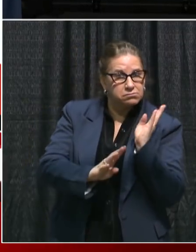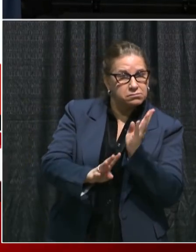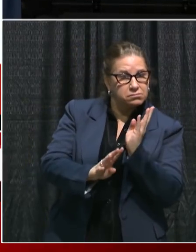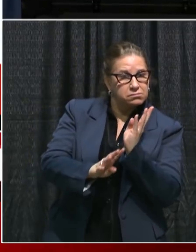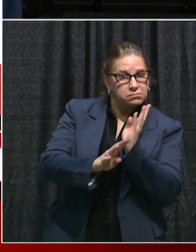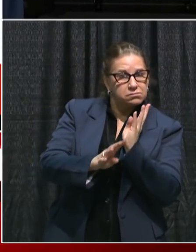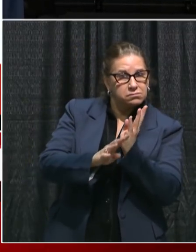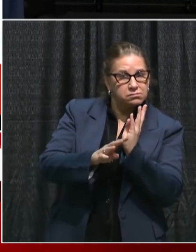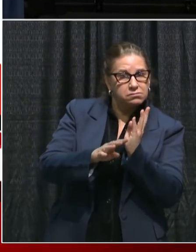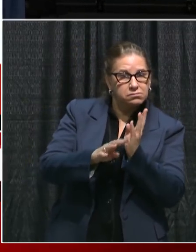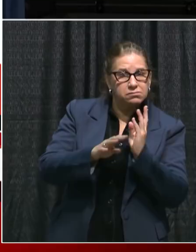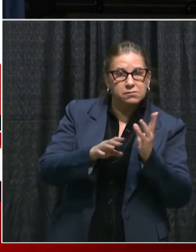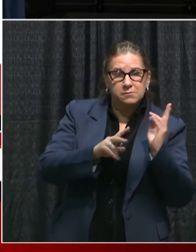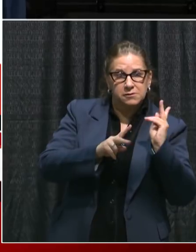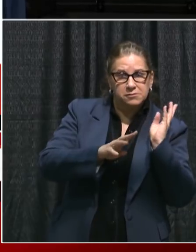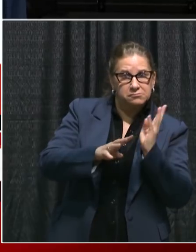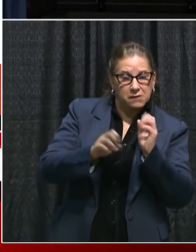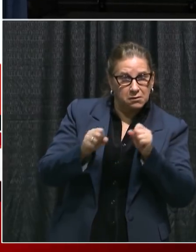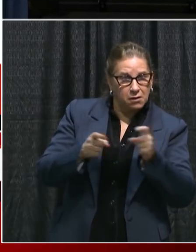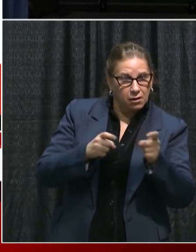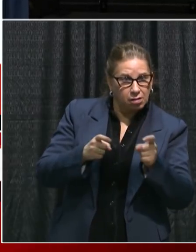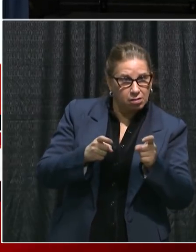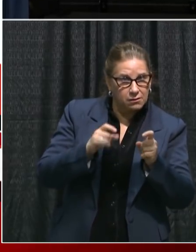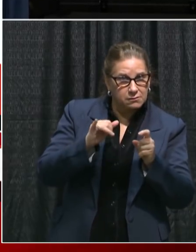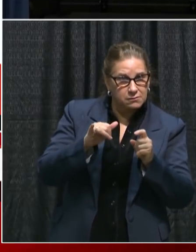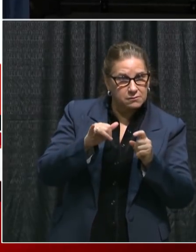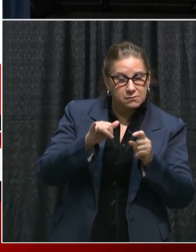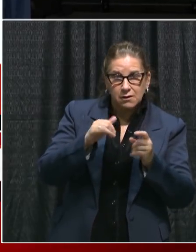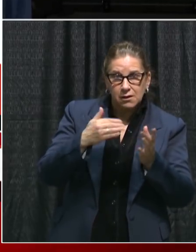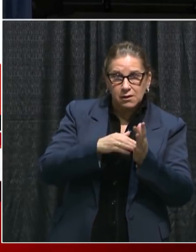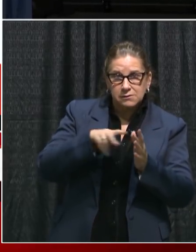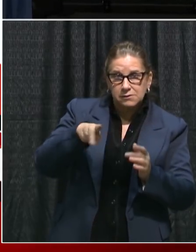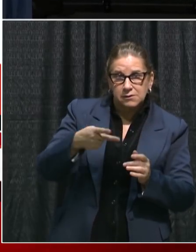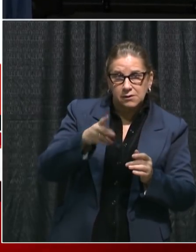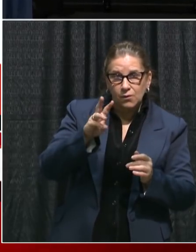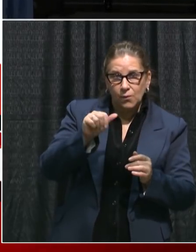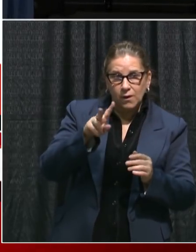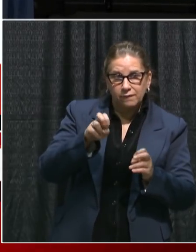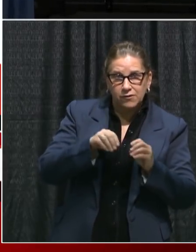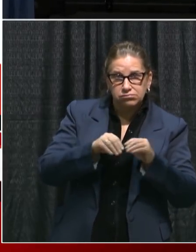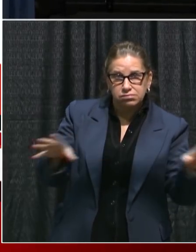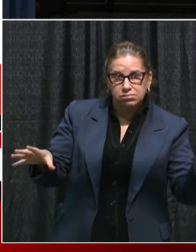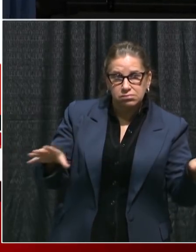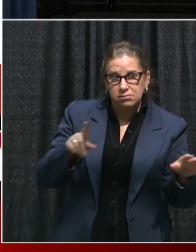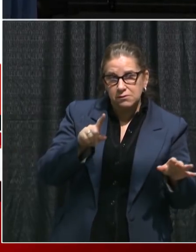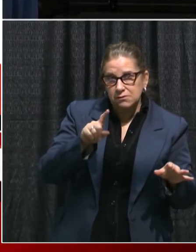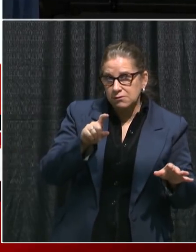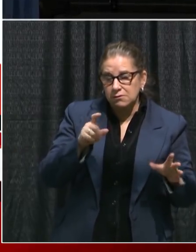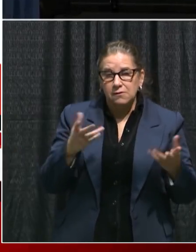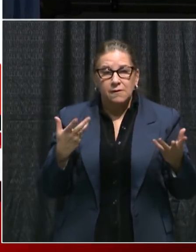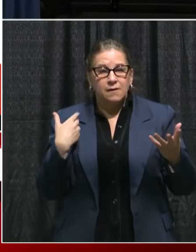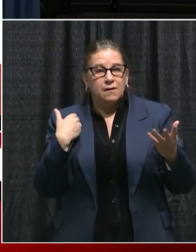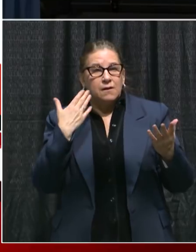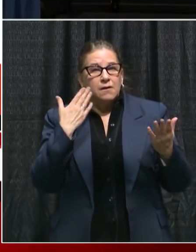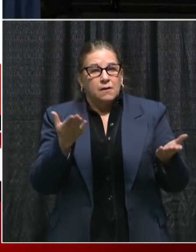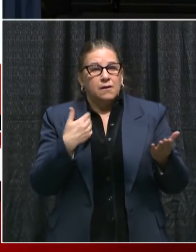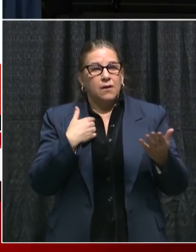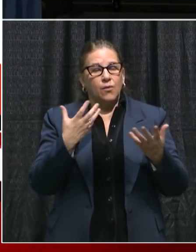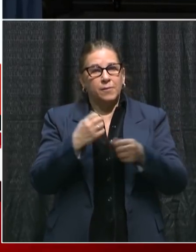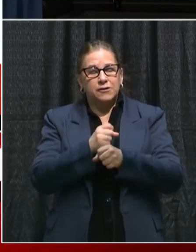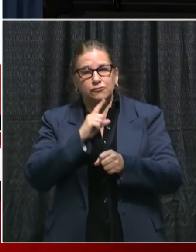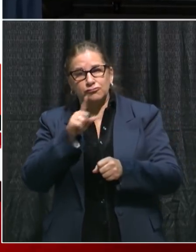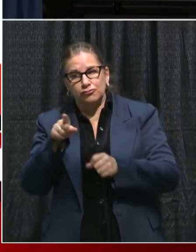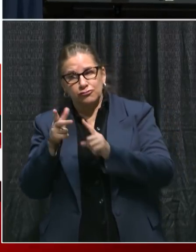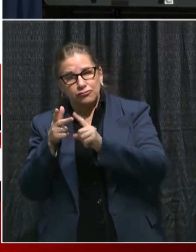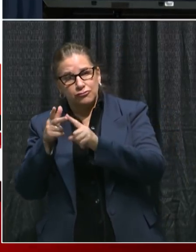in operating at a normal capacity. Also making sure that we can test and trace newly infected